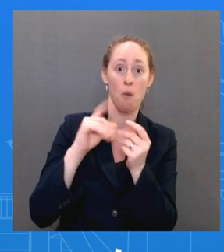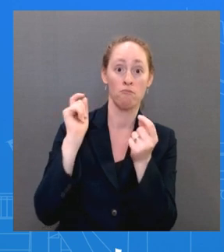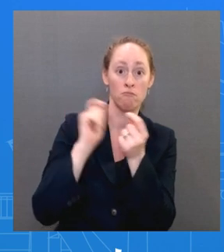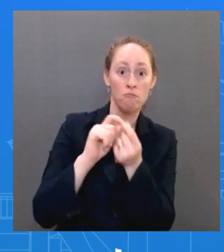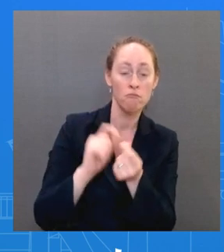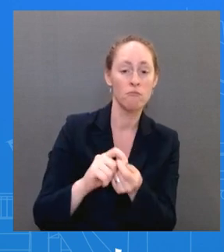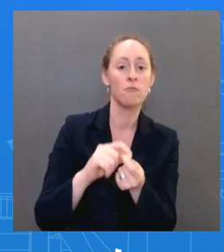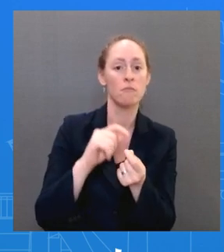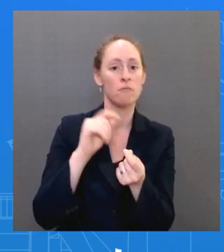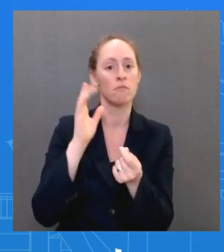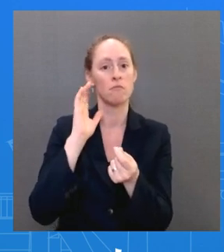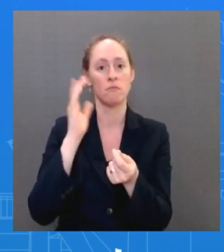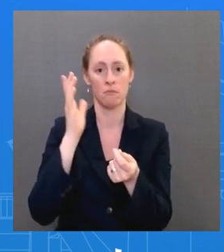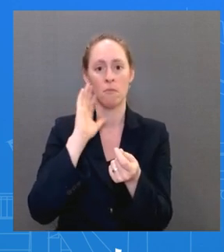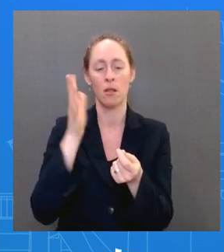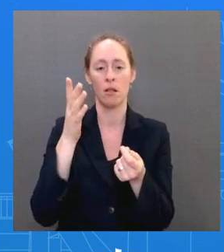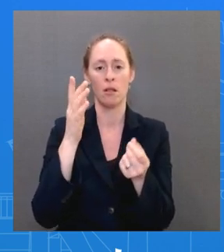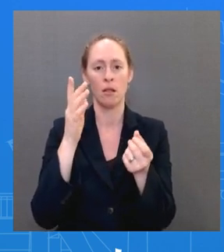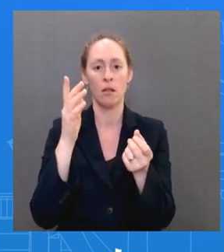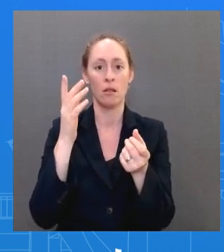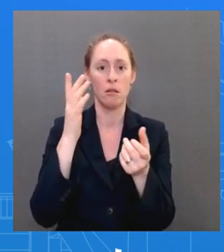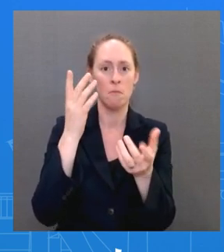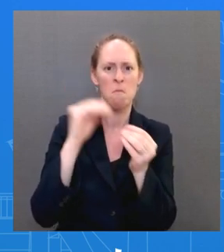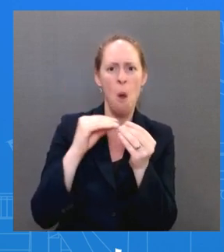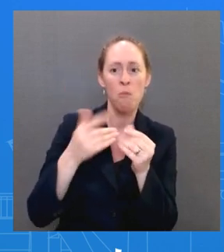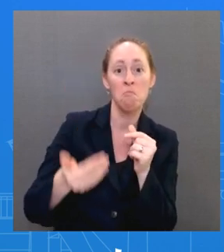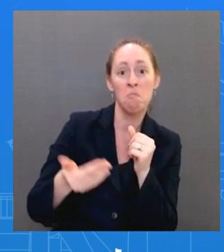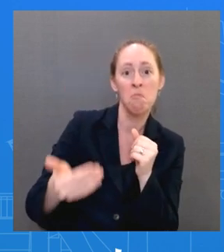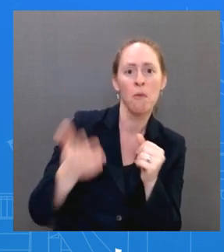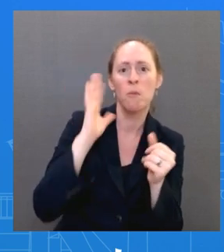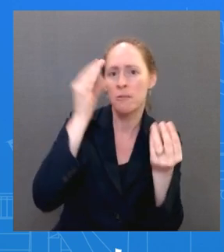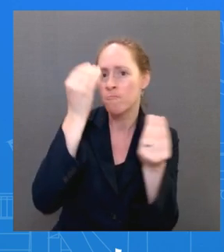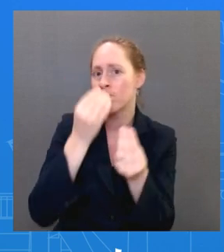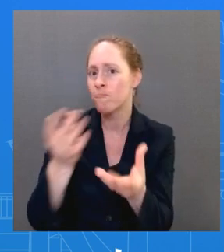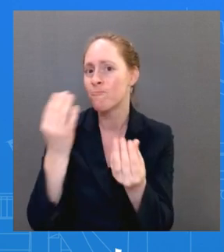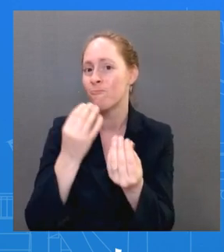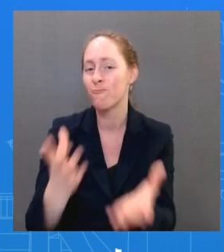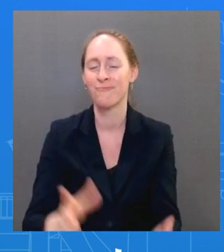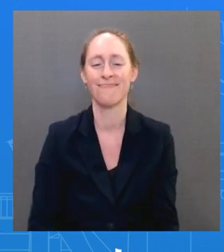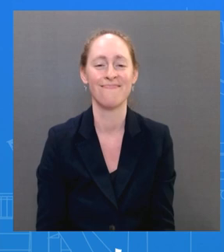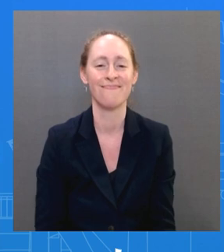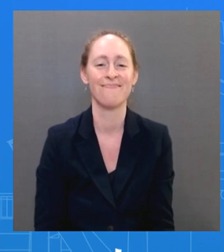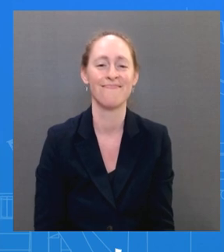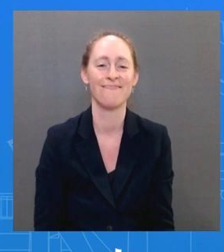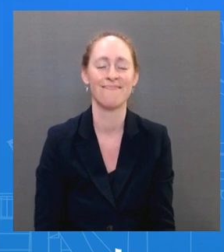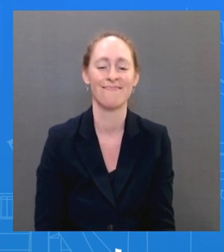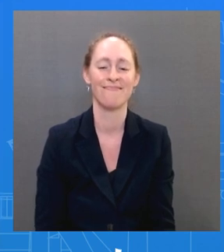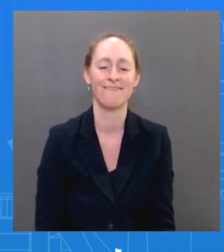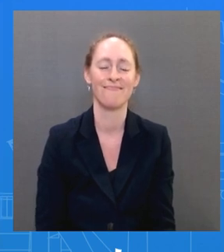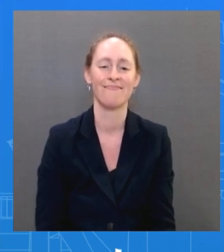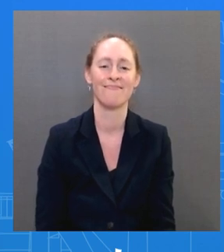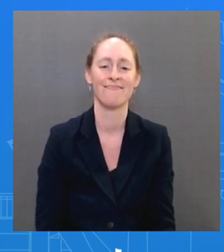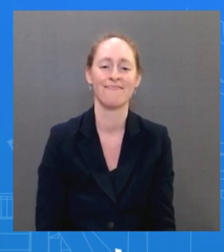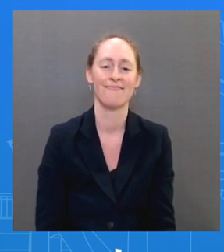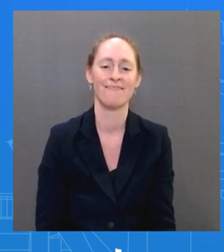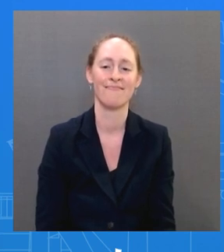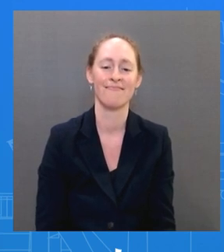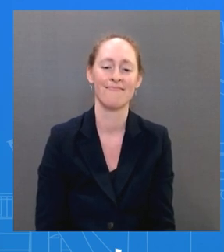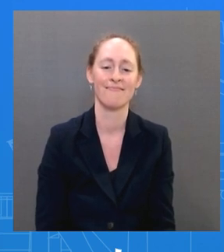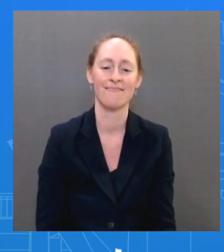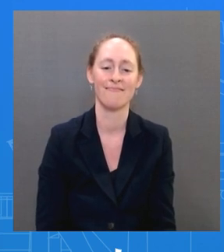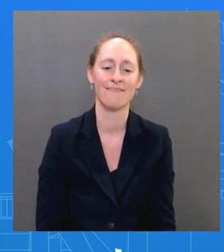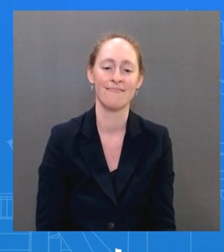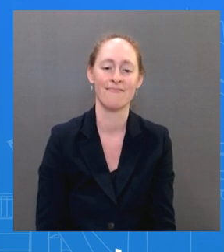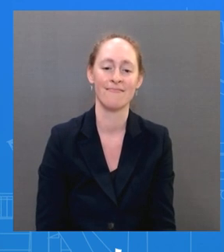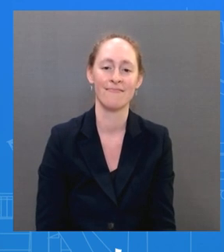once we get closer. Okay. Dr. Job, to follow up on Nancy's question, what is a normal blood oxygen level for someone